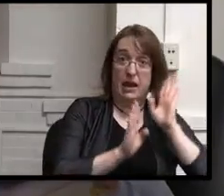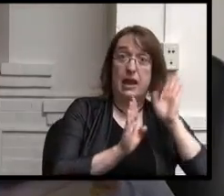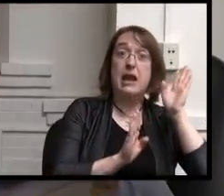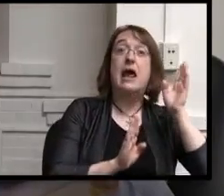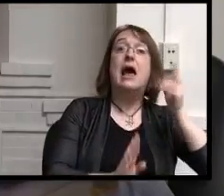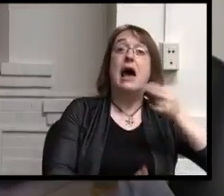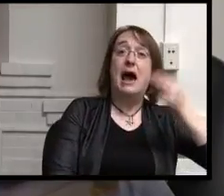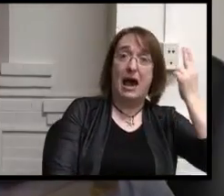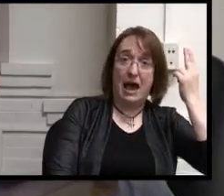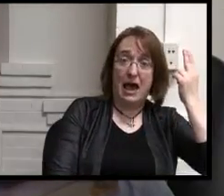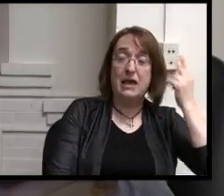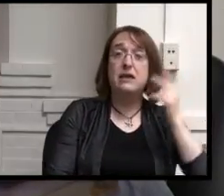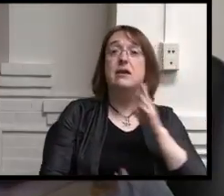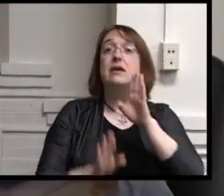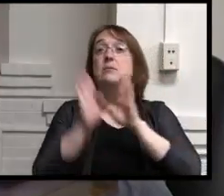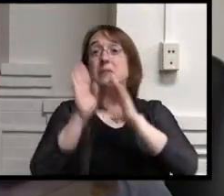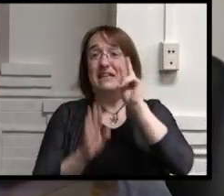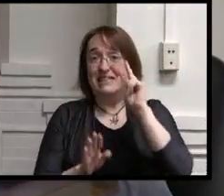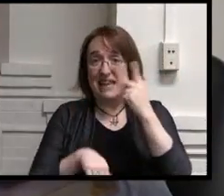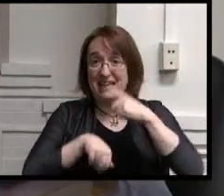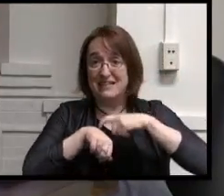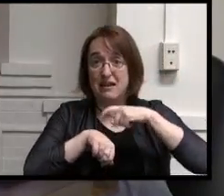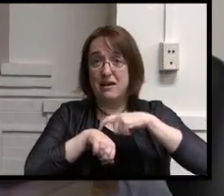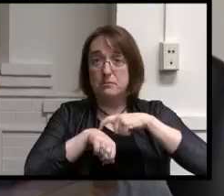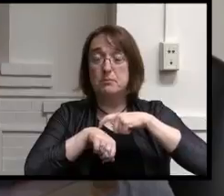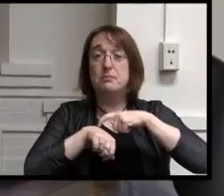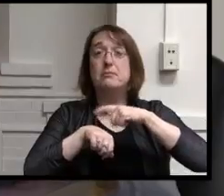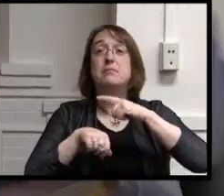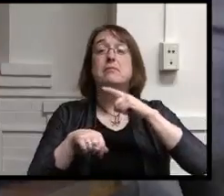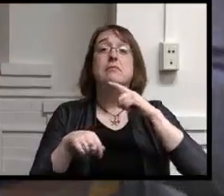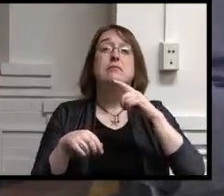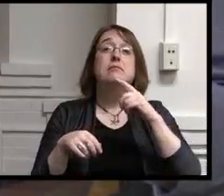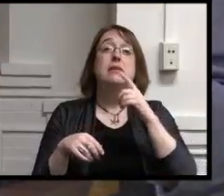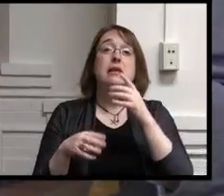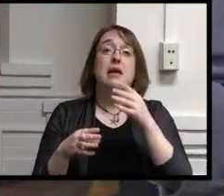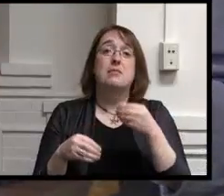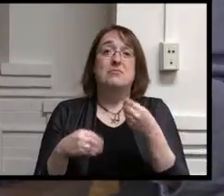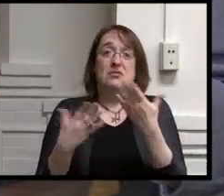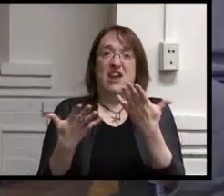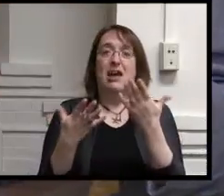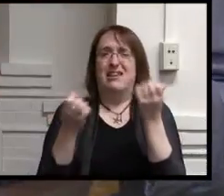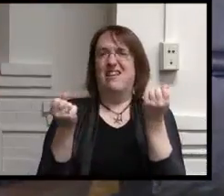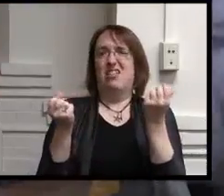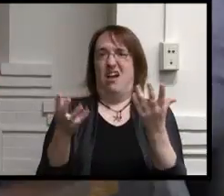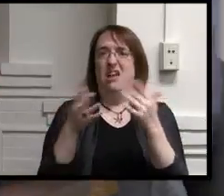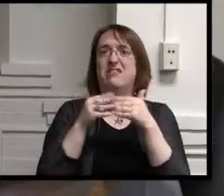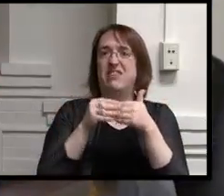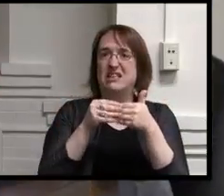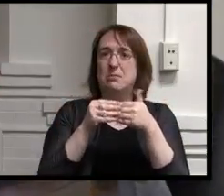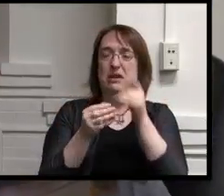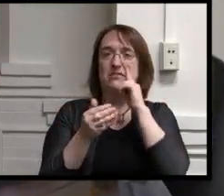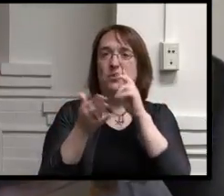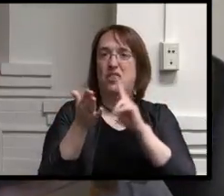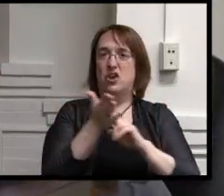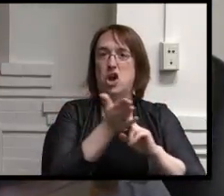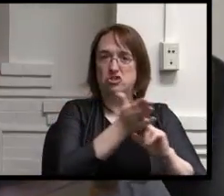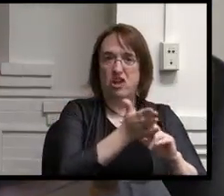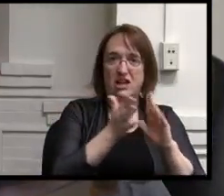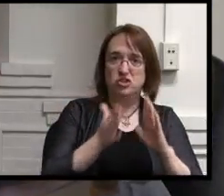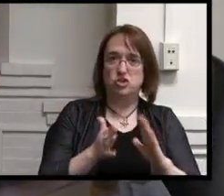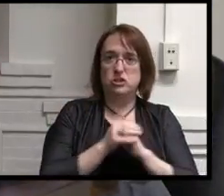of high. We rebid it a second time and provided a real great deal of flexibility for the contractors to be able